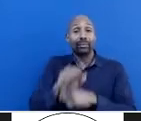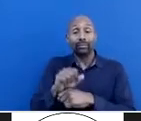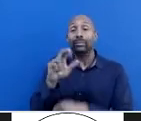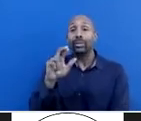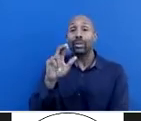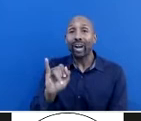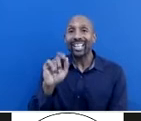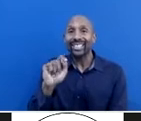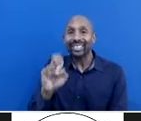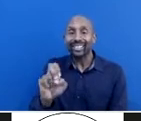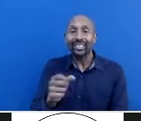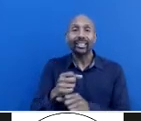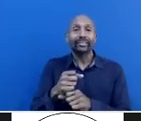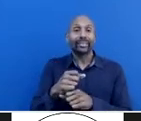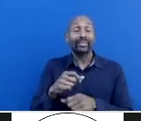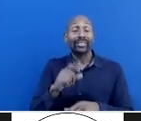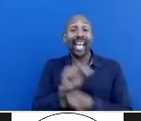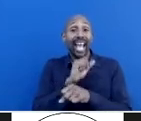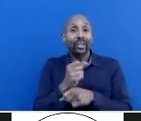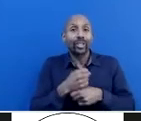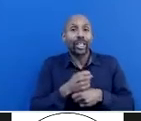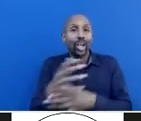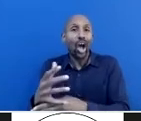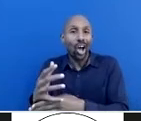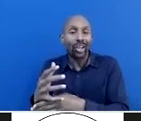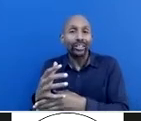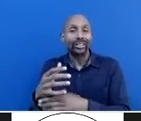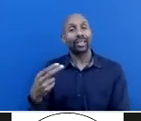So now to the cultural,